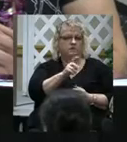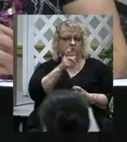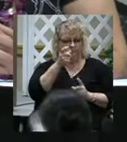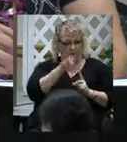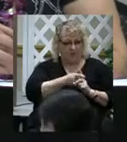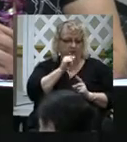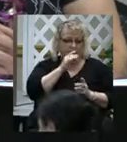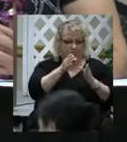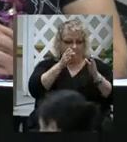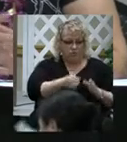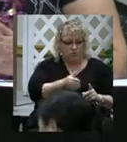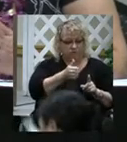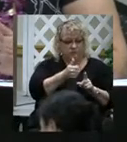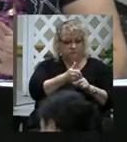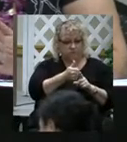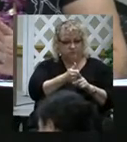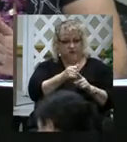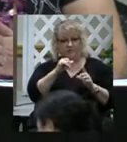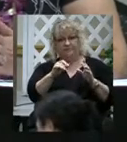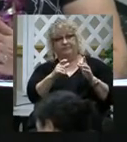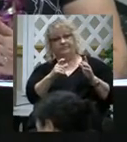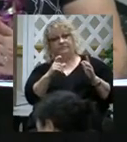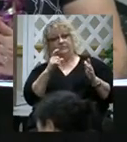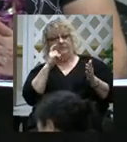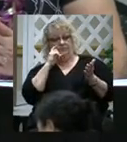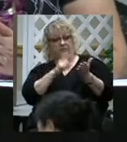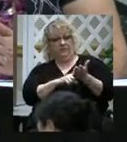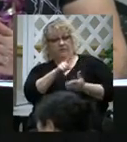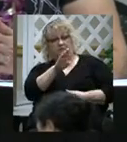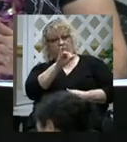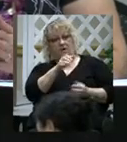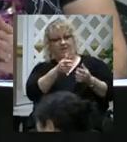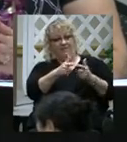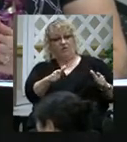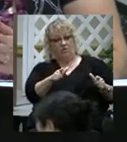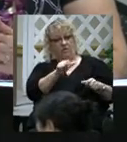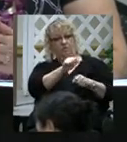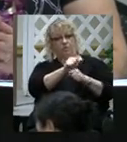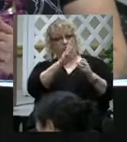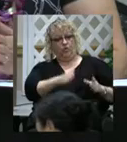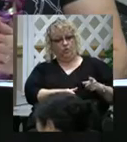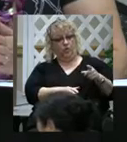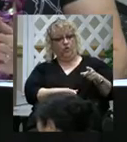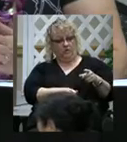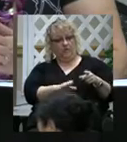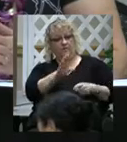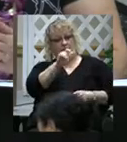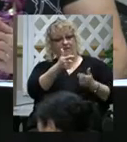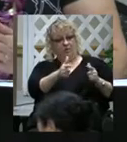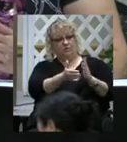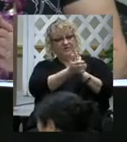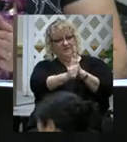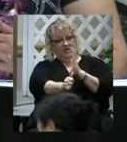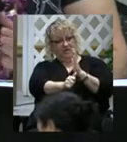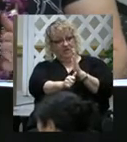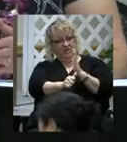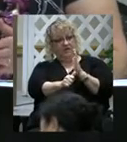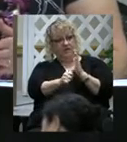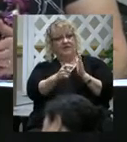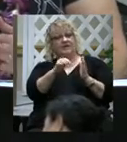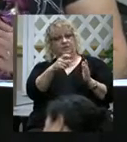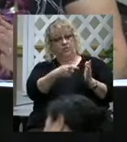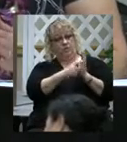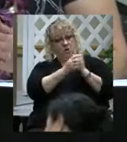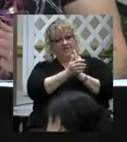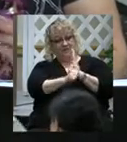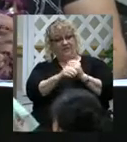If the person is identified as a bilingual employee, if the bilingual skill is a required